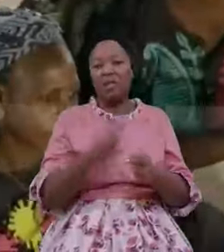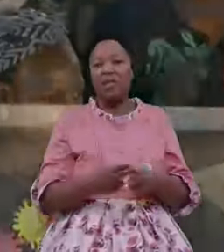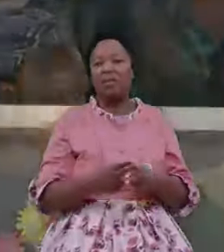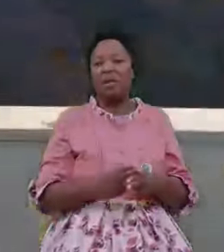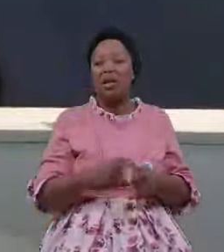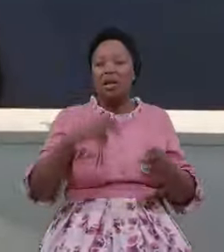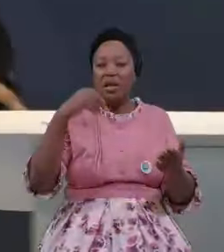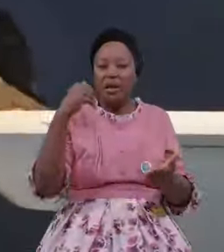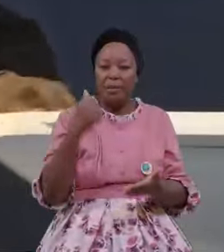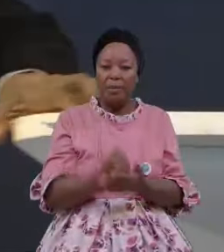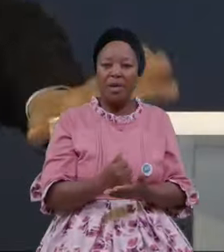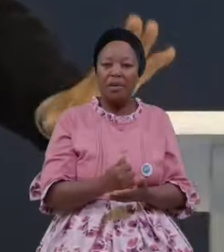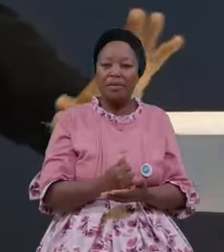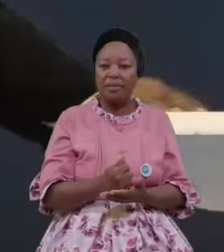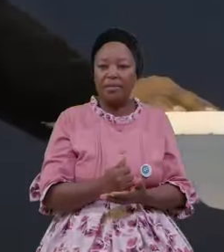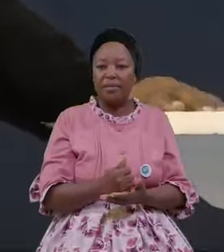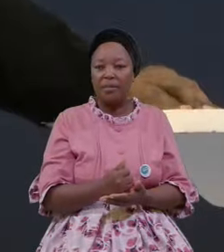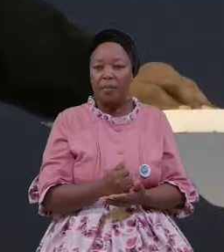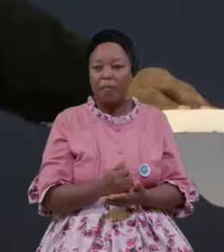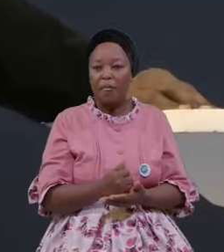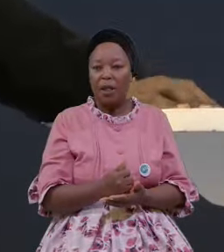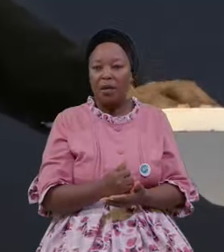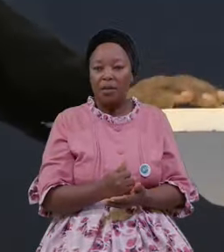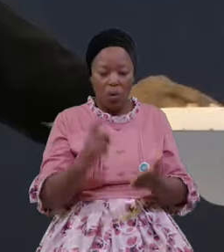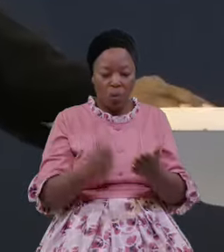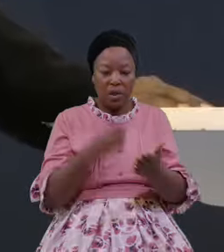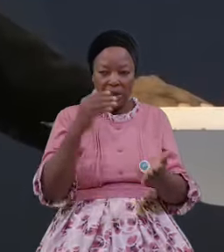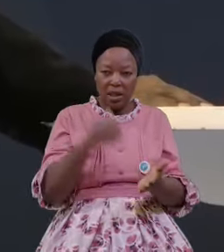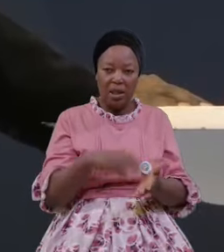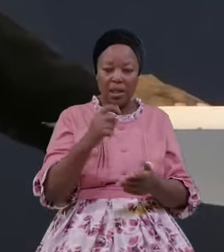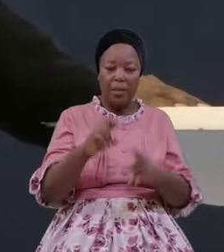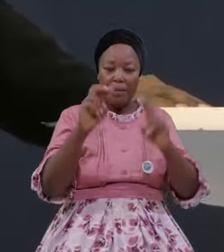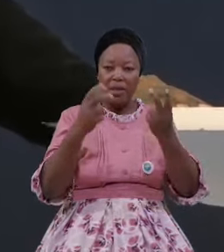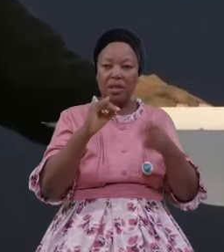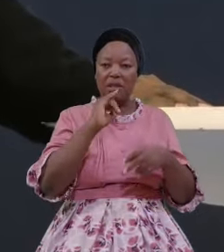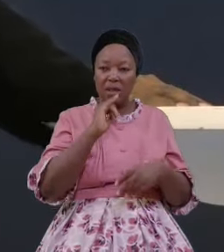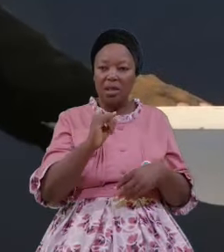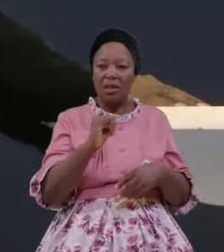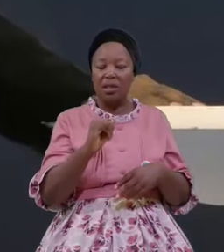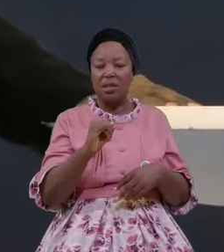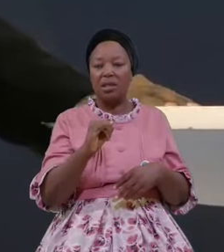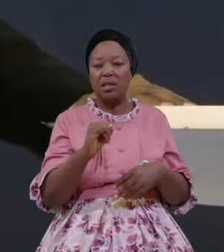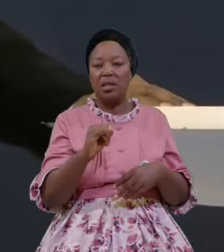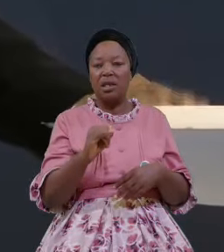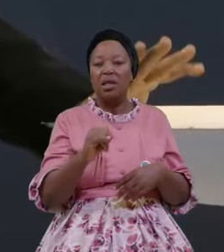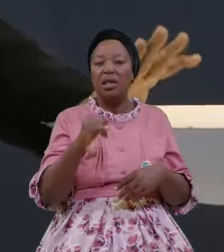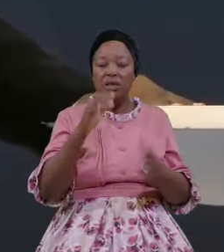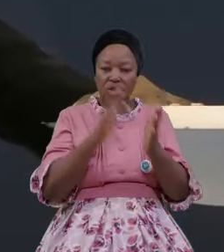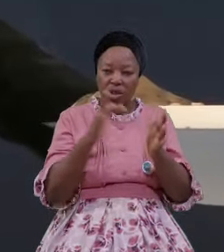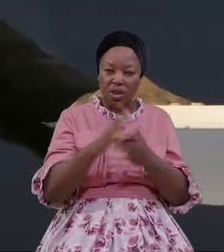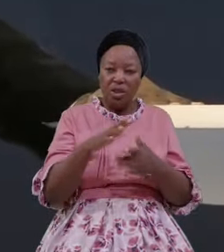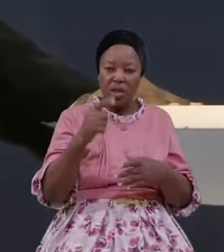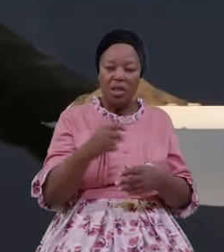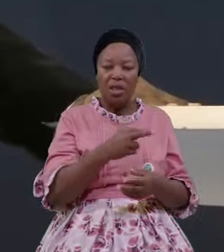Amen. Once again, the message is Jesus, the Redeemer, seeking to